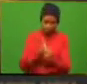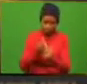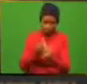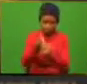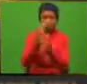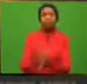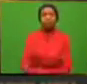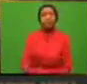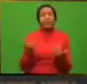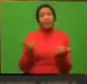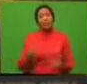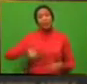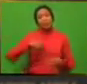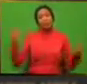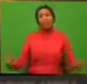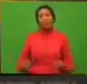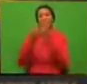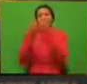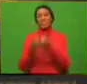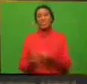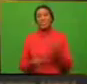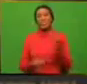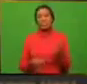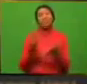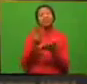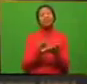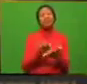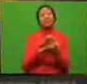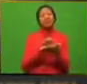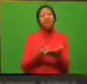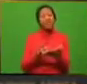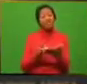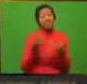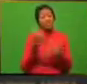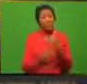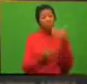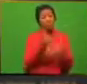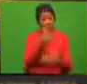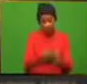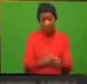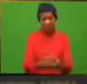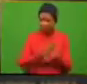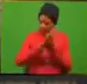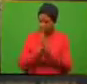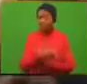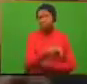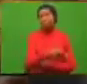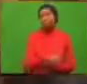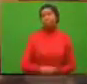are challenging these elections results because they were rigged.